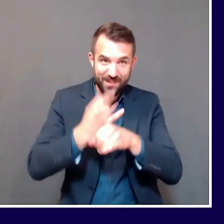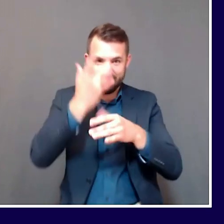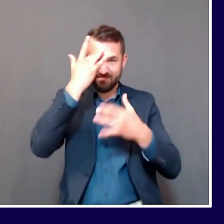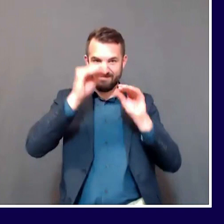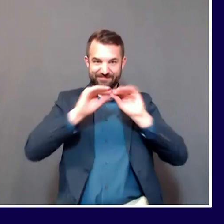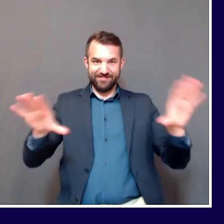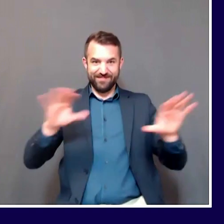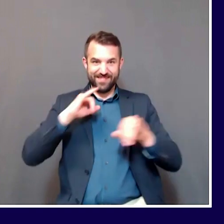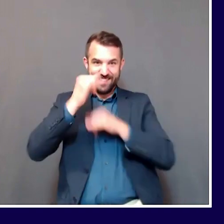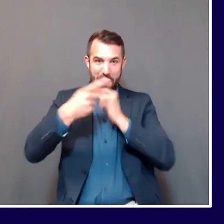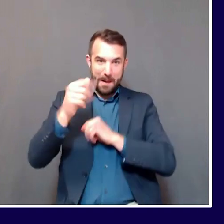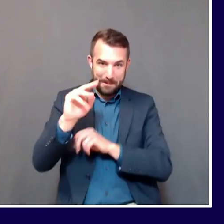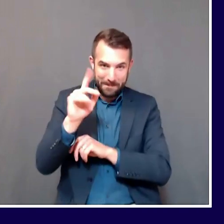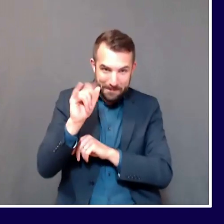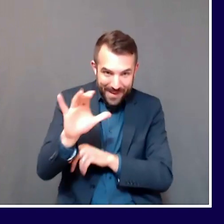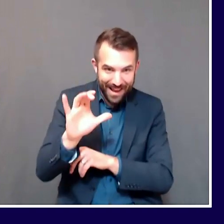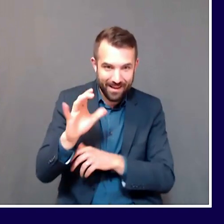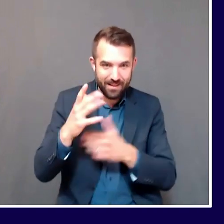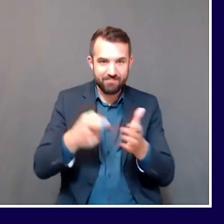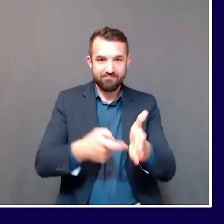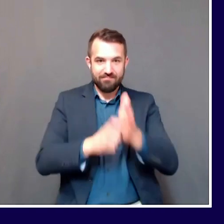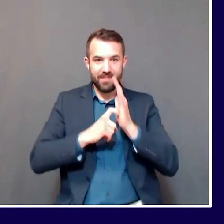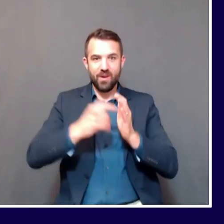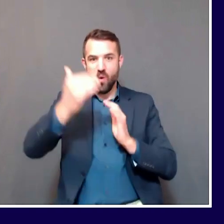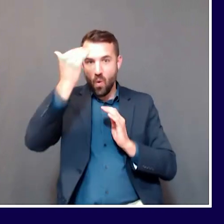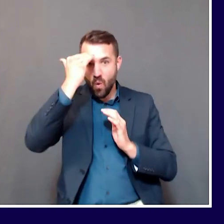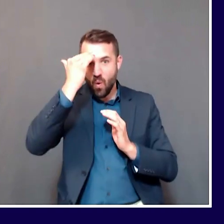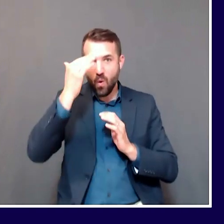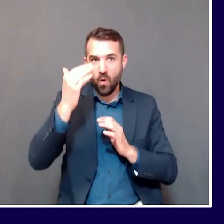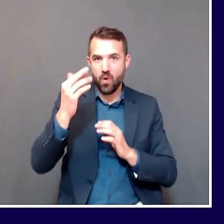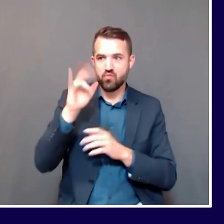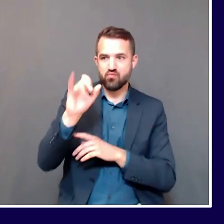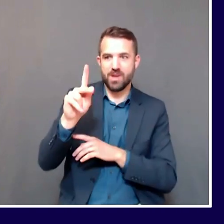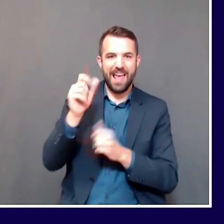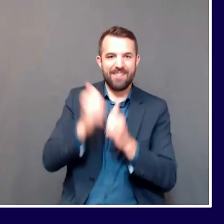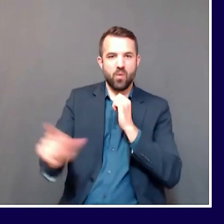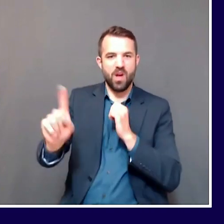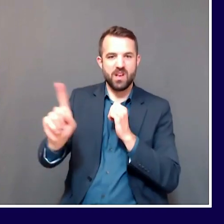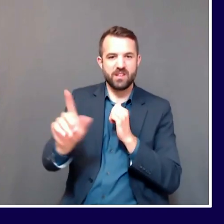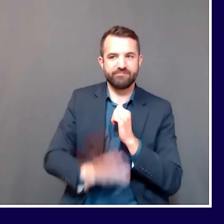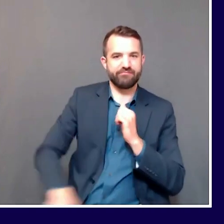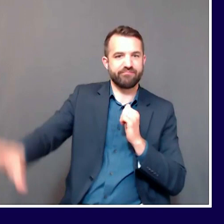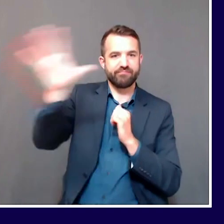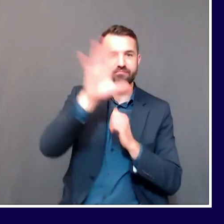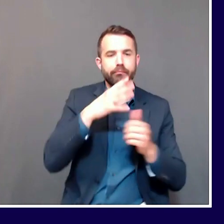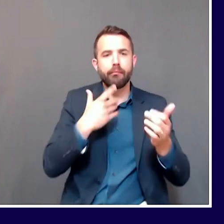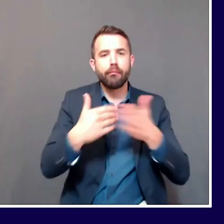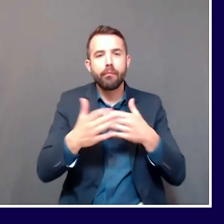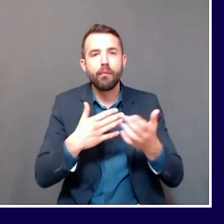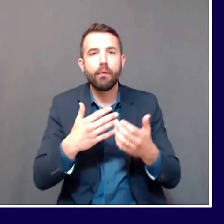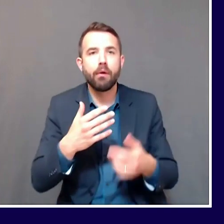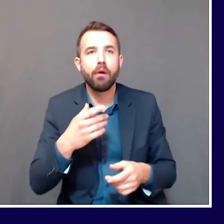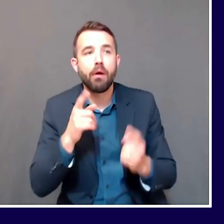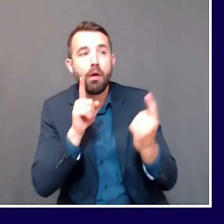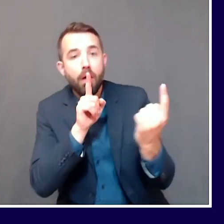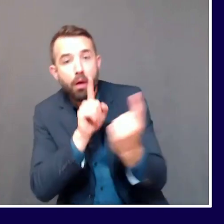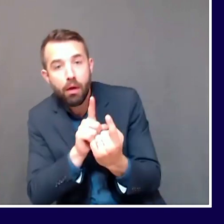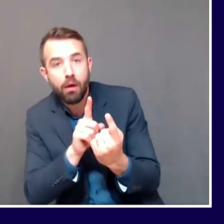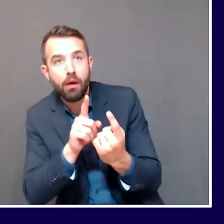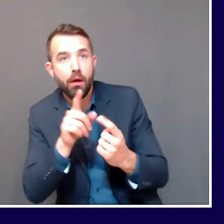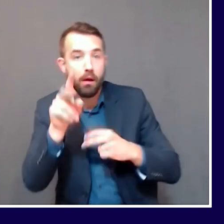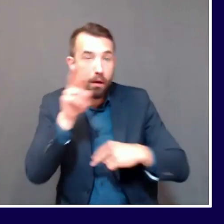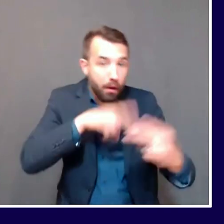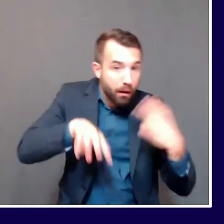risk is everywhere in an outbreak setting, and that any individual we come into contact with when we're evaluating the situation, be